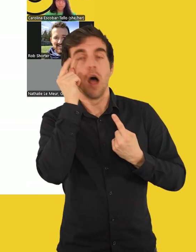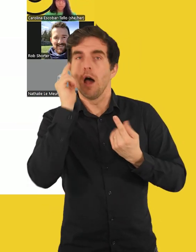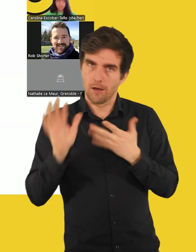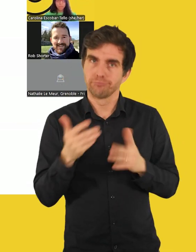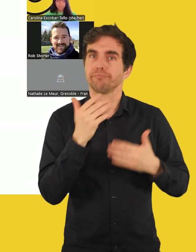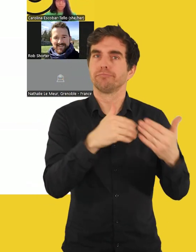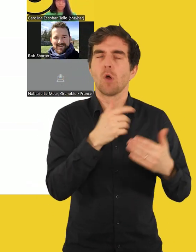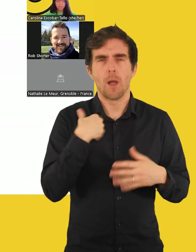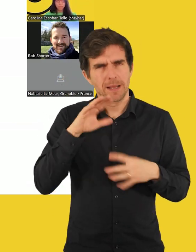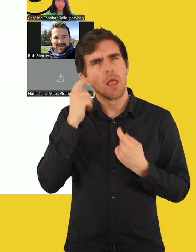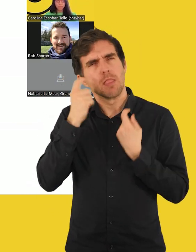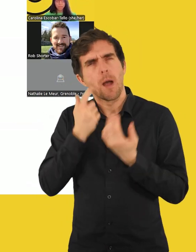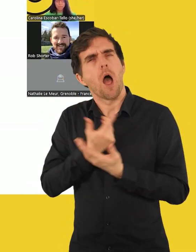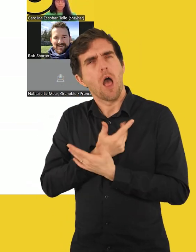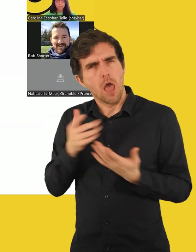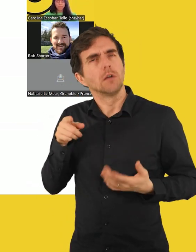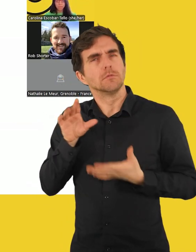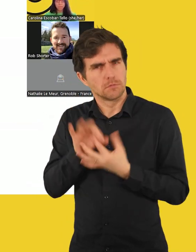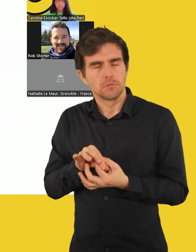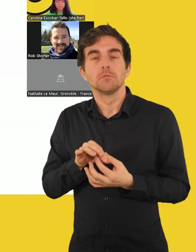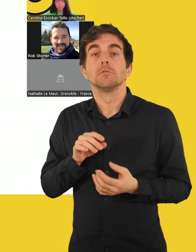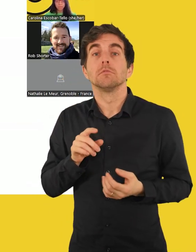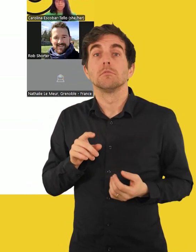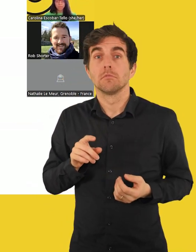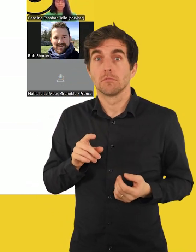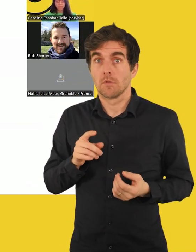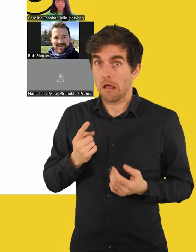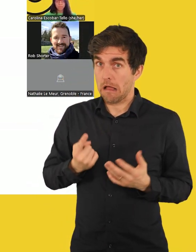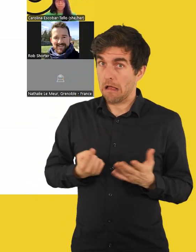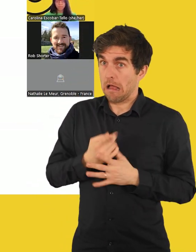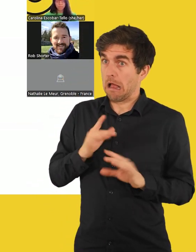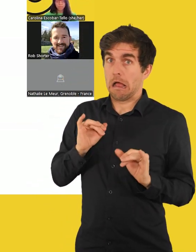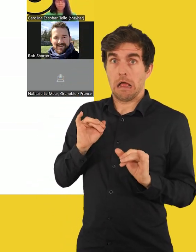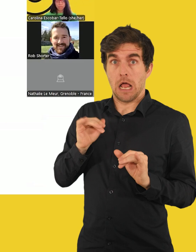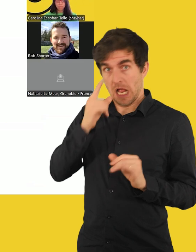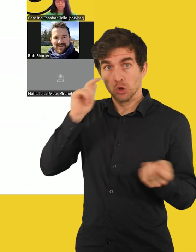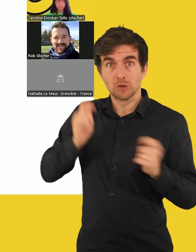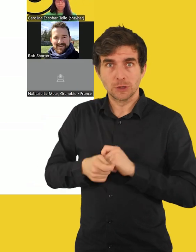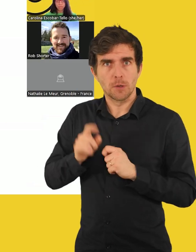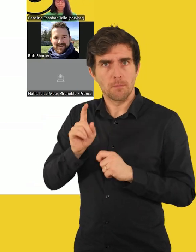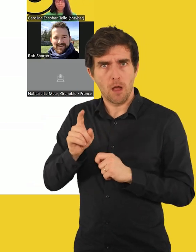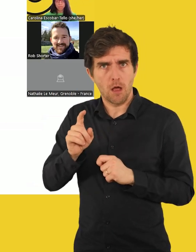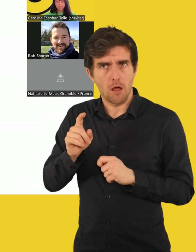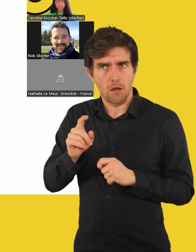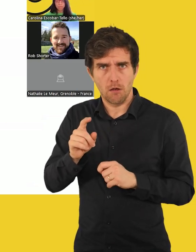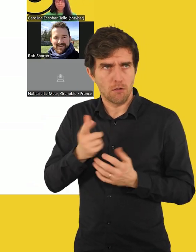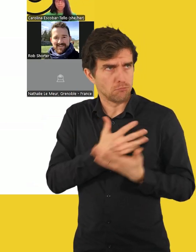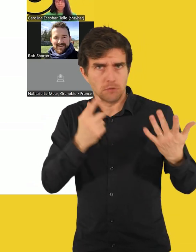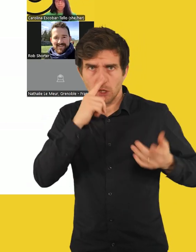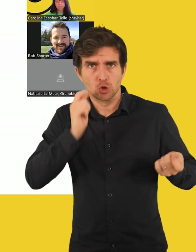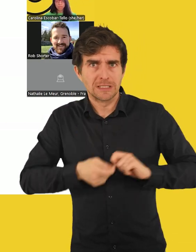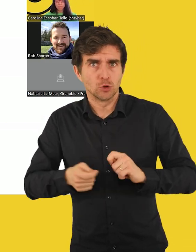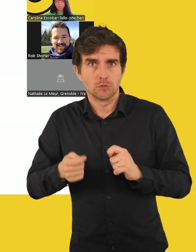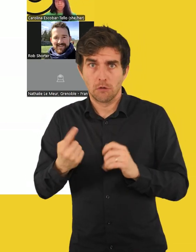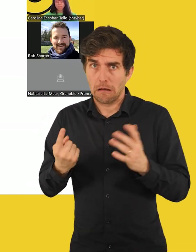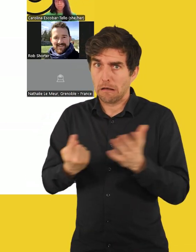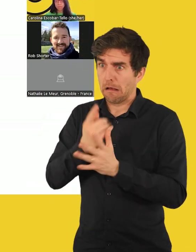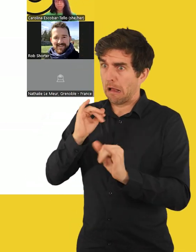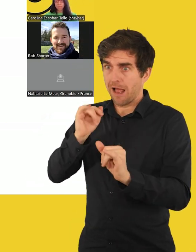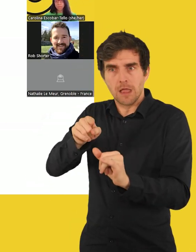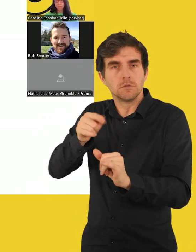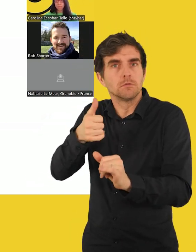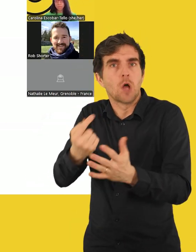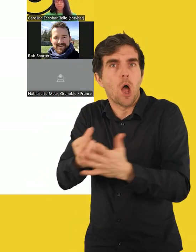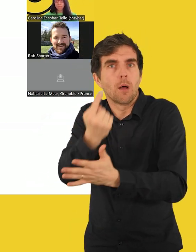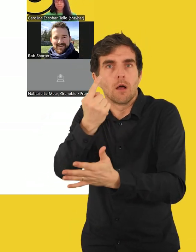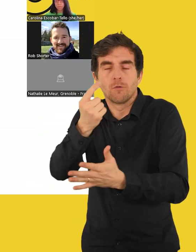around. I've thought a lot about this. Of course, not only crises produce change, other things can produce change, but crisis